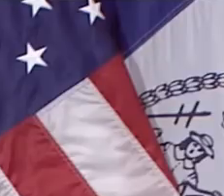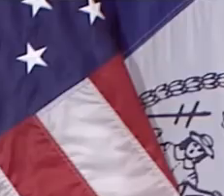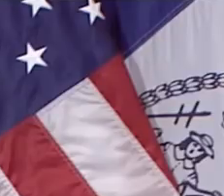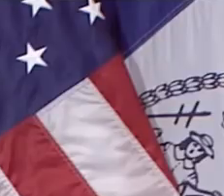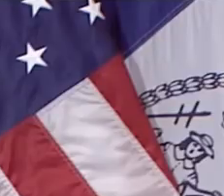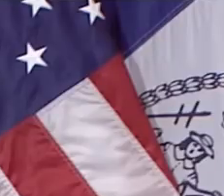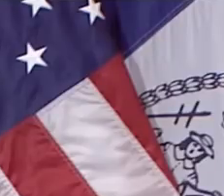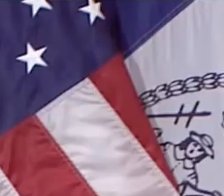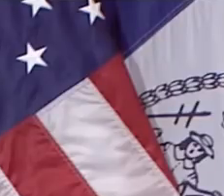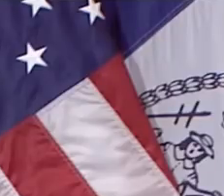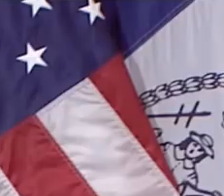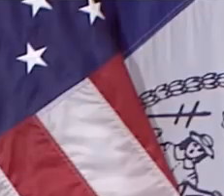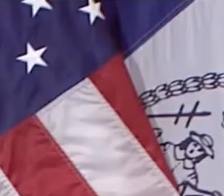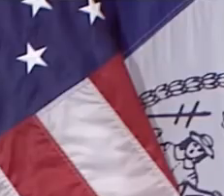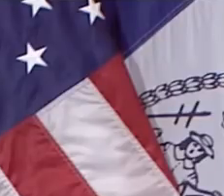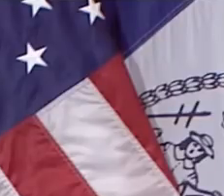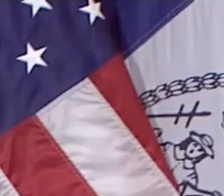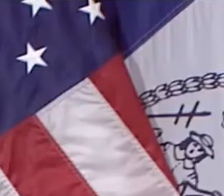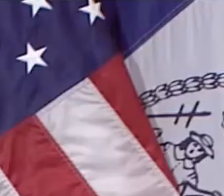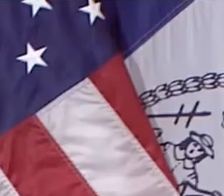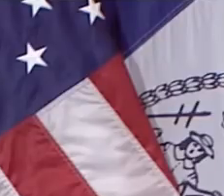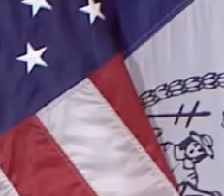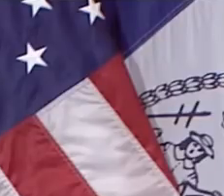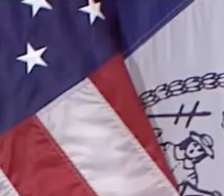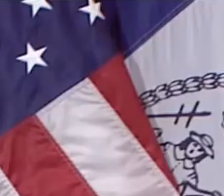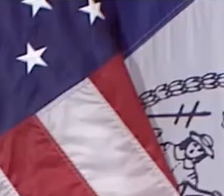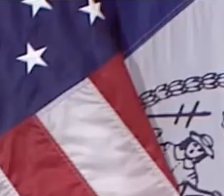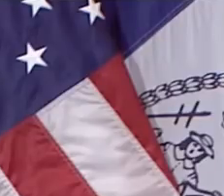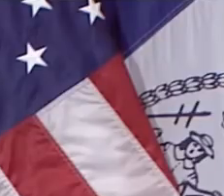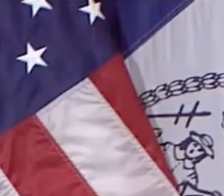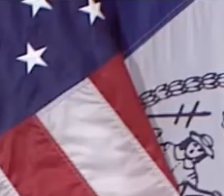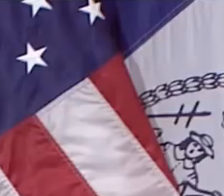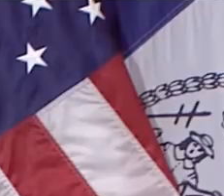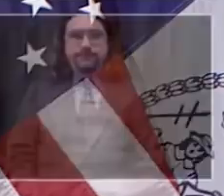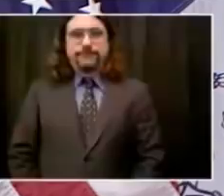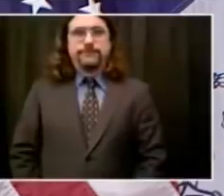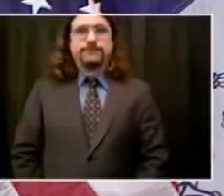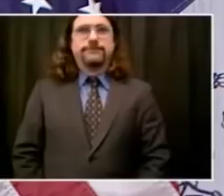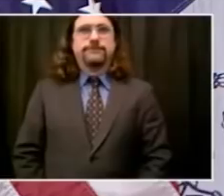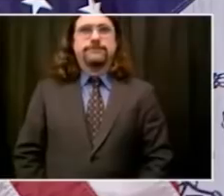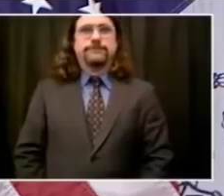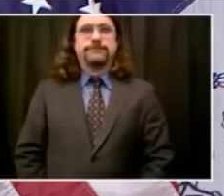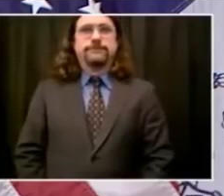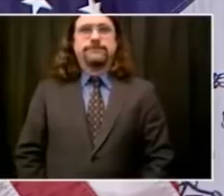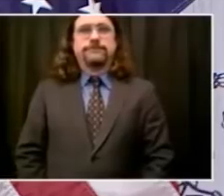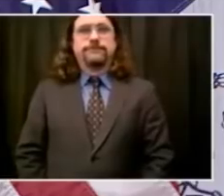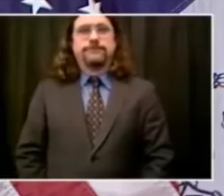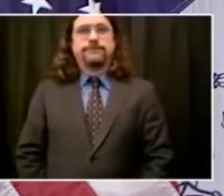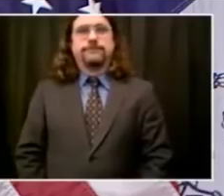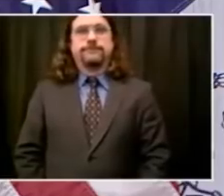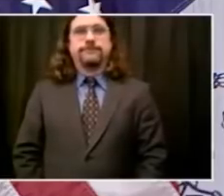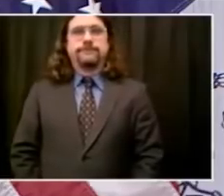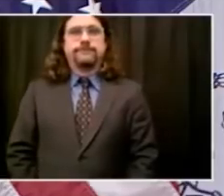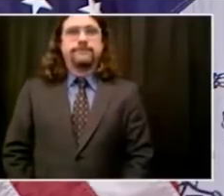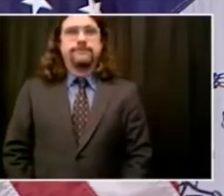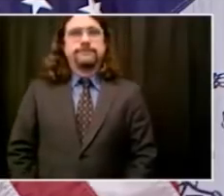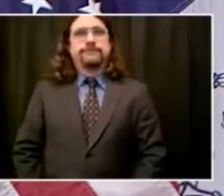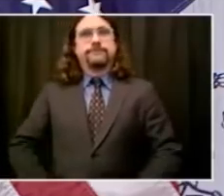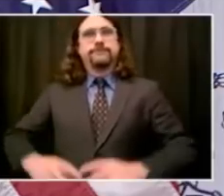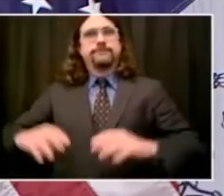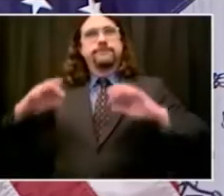los pasos necesarios para seguir salvando vidas. With that, we turn to our colleagues in the